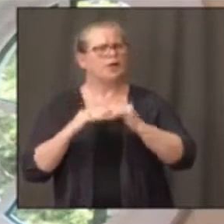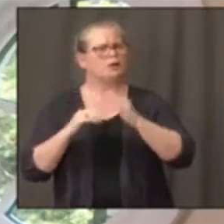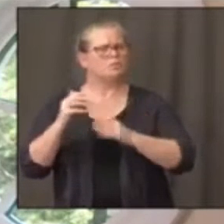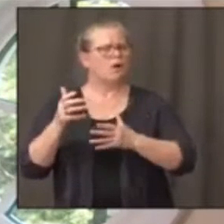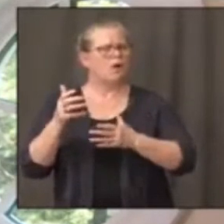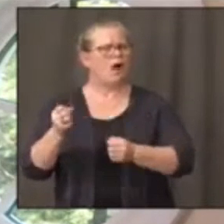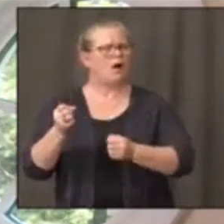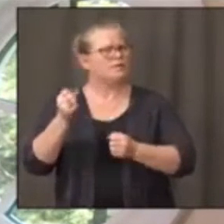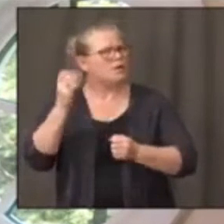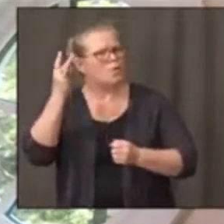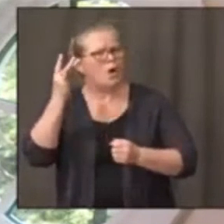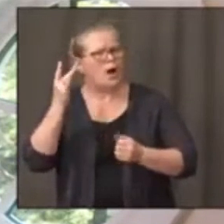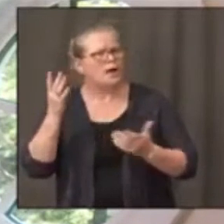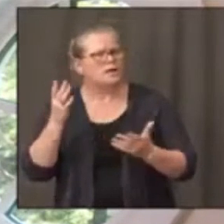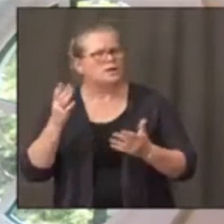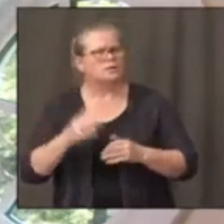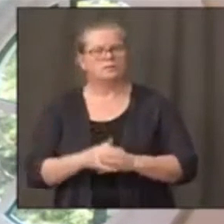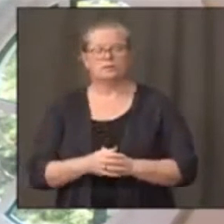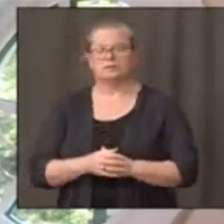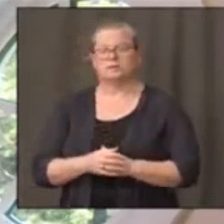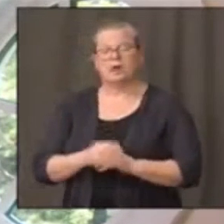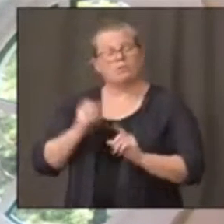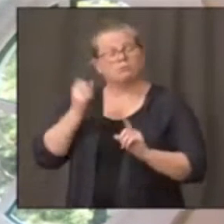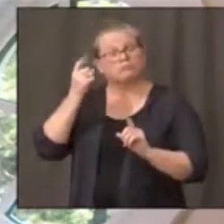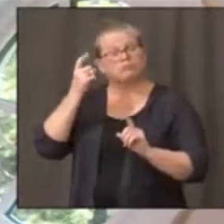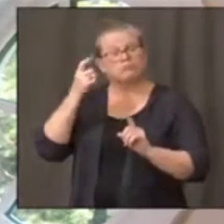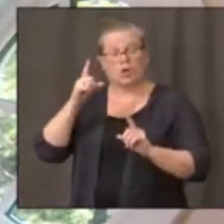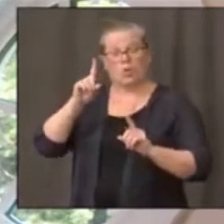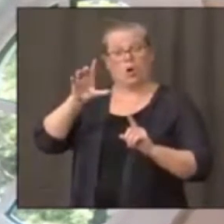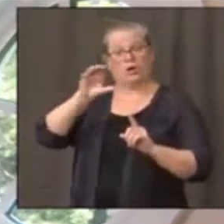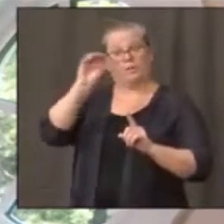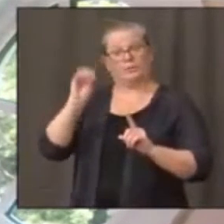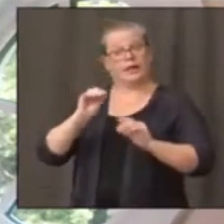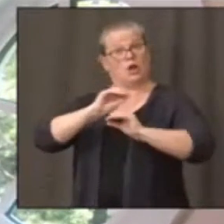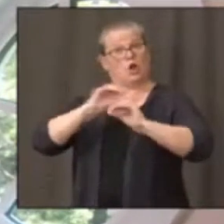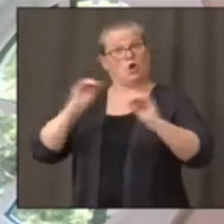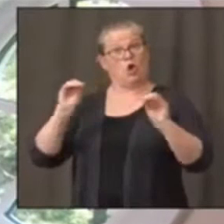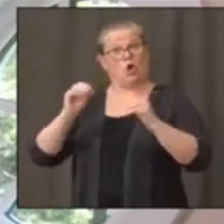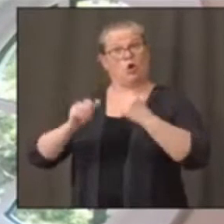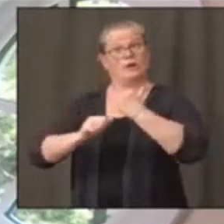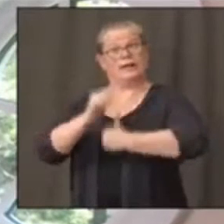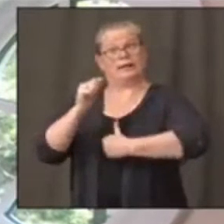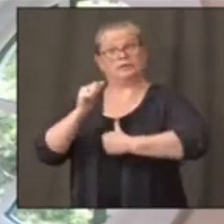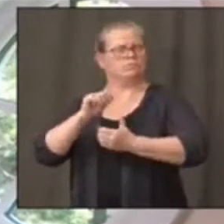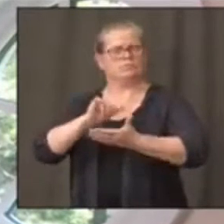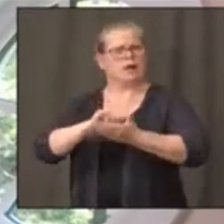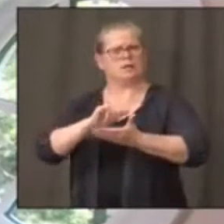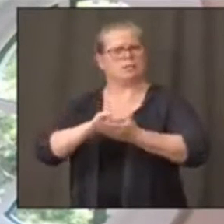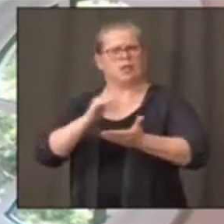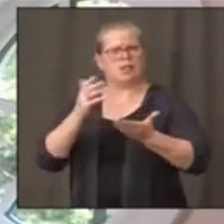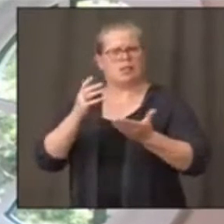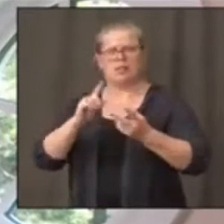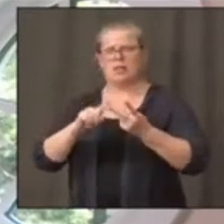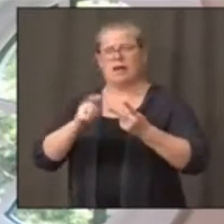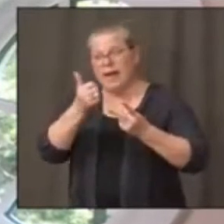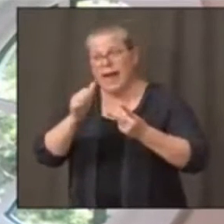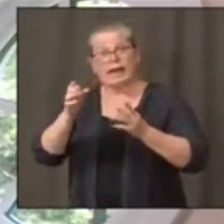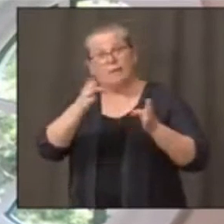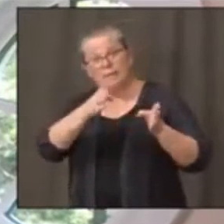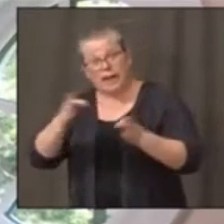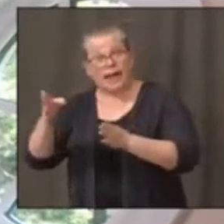look, nothing's risk-free, and I don't think there's any plan that's sort of foolproof. I think